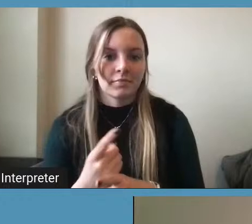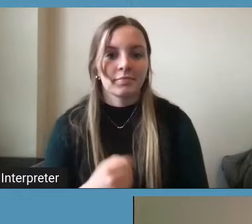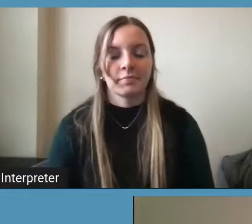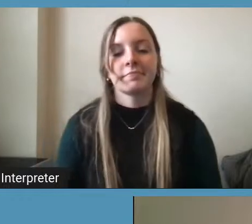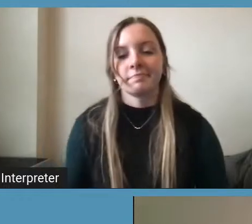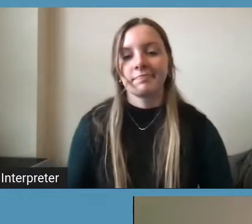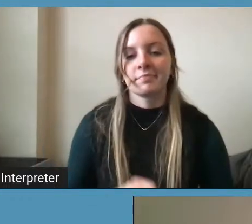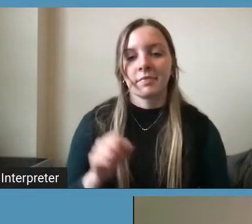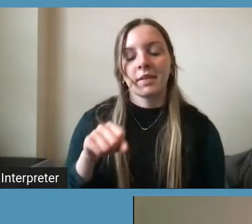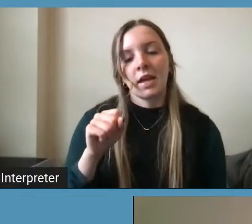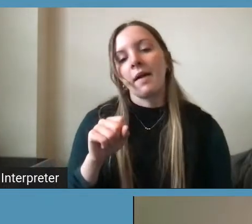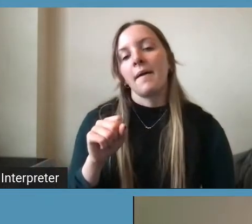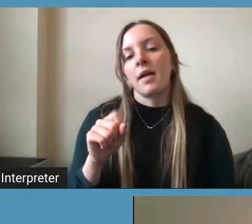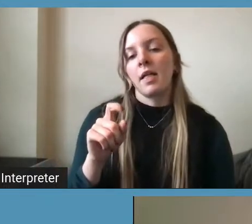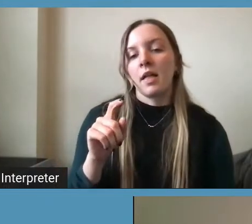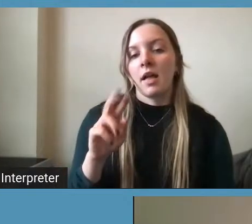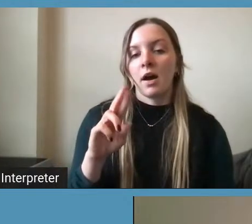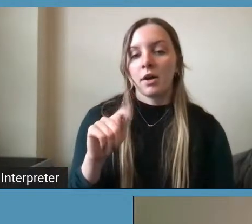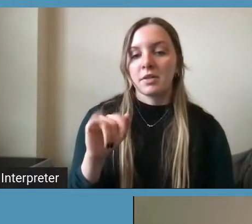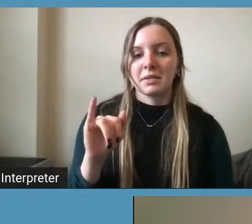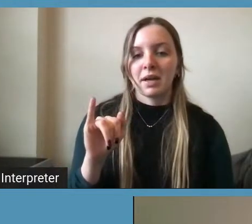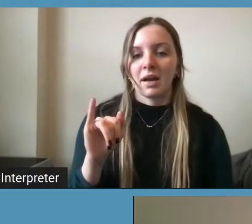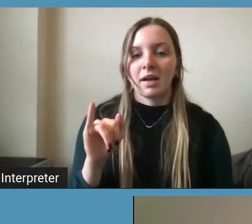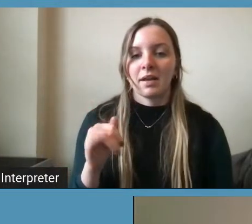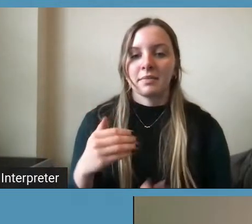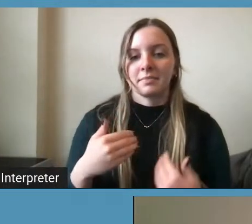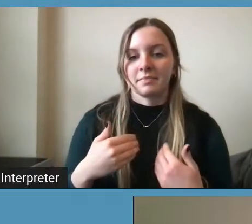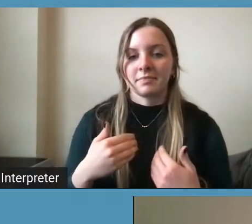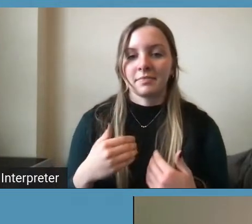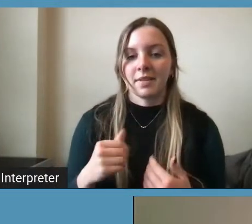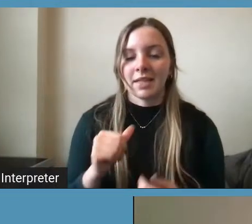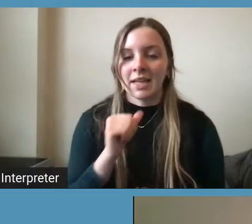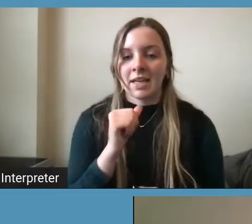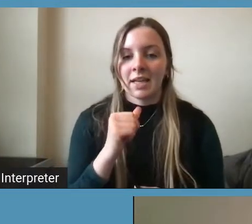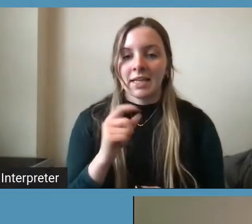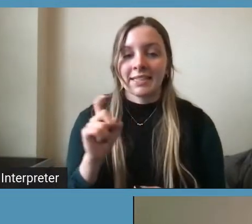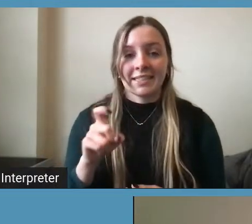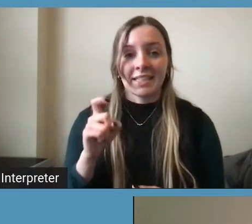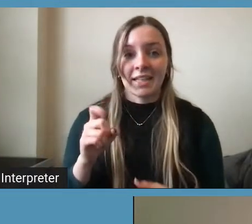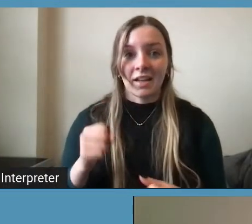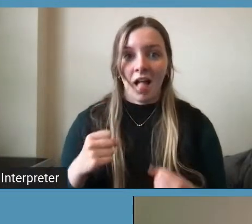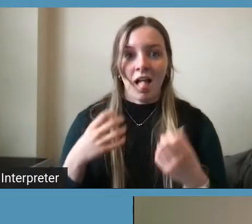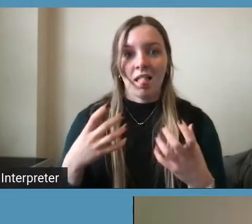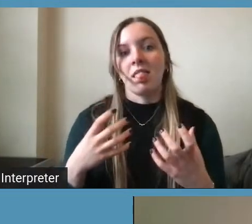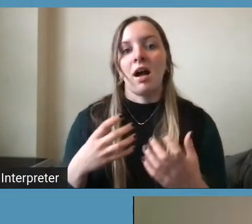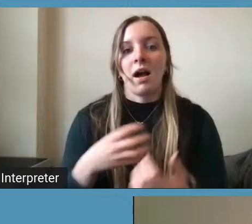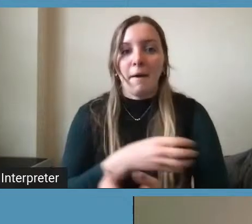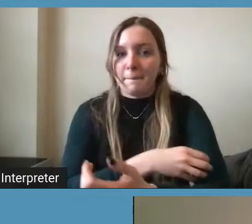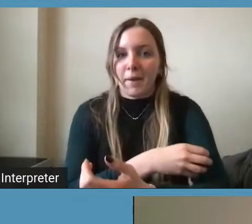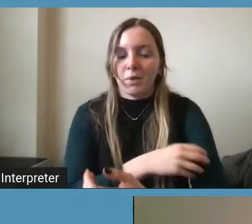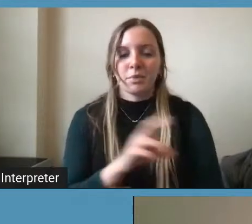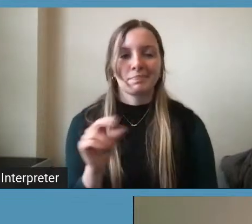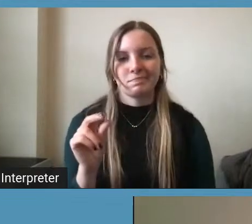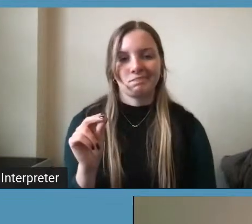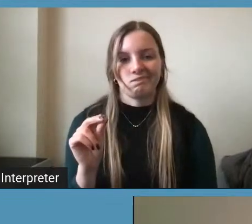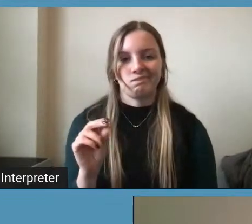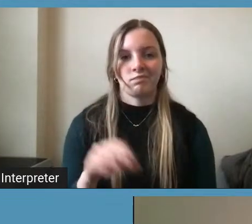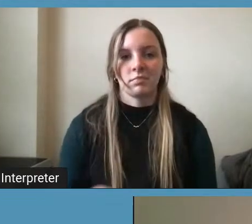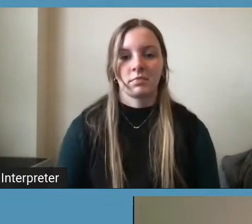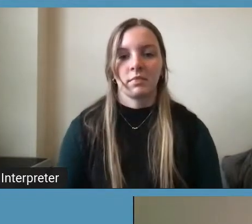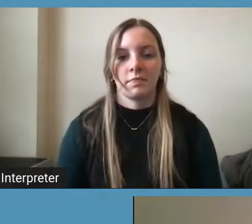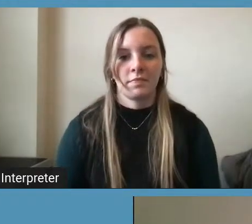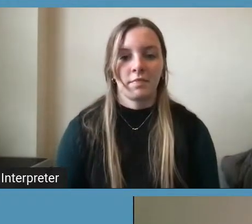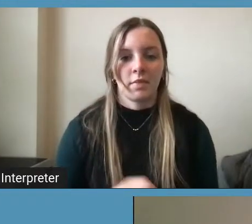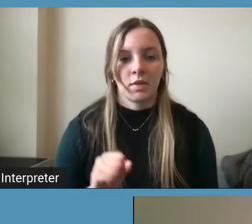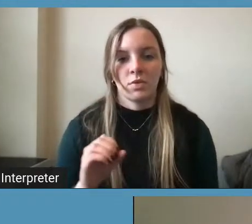compute power, and the things like the object movies and stuff I showed at the beginning don't take a lot of compute power. the 3D work